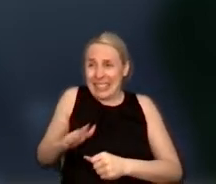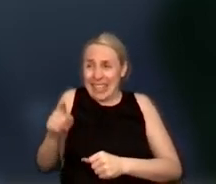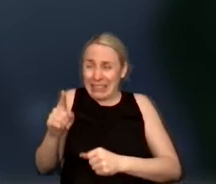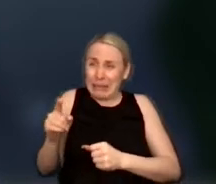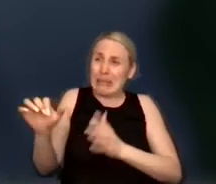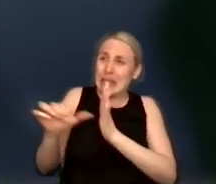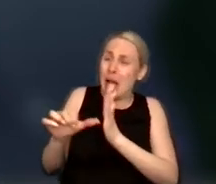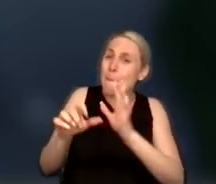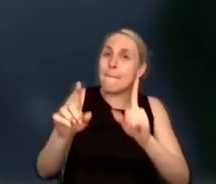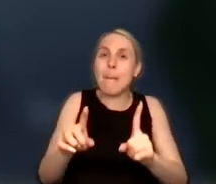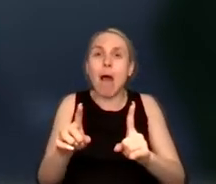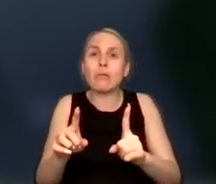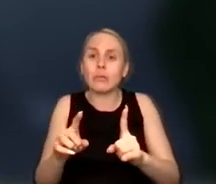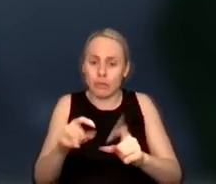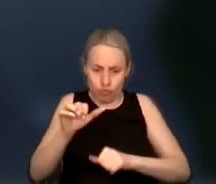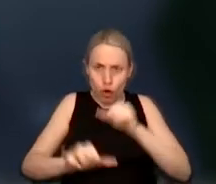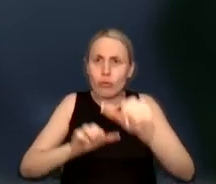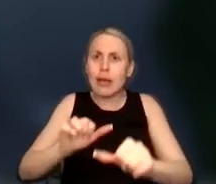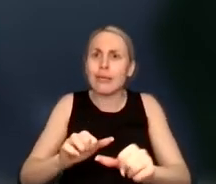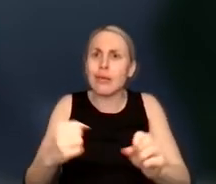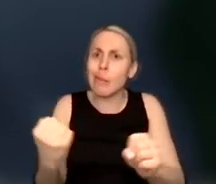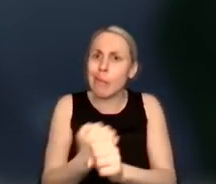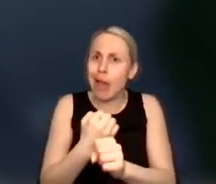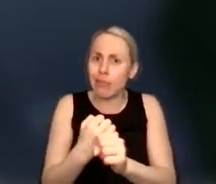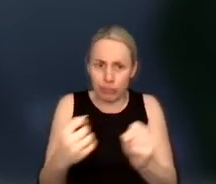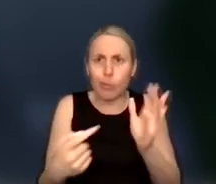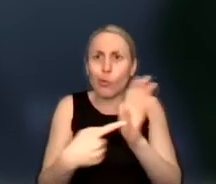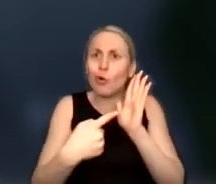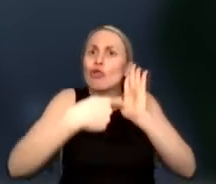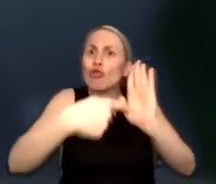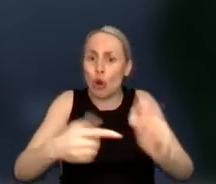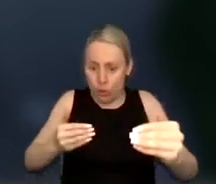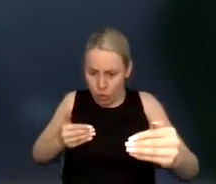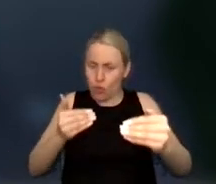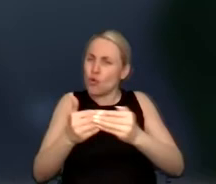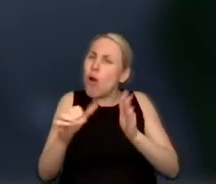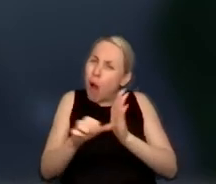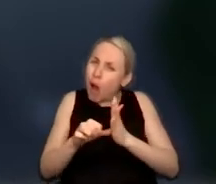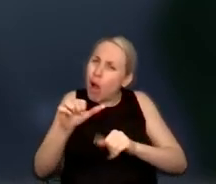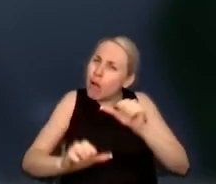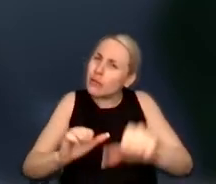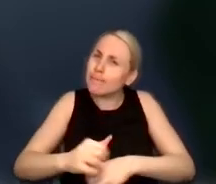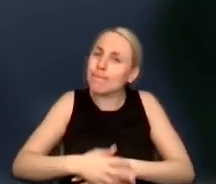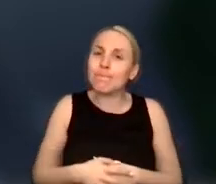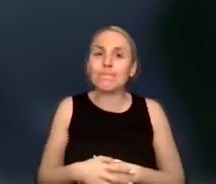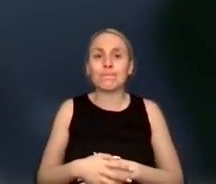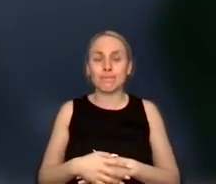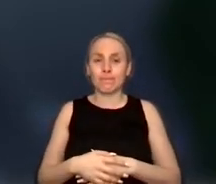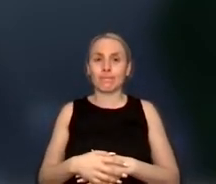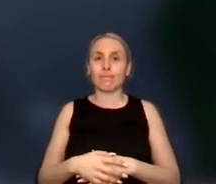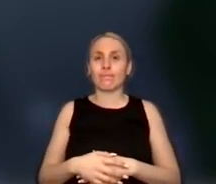is somehow important. And that's a hard space to be in. Absolutely. So do you think you could take other people